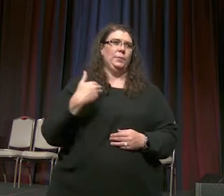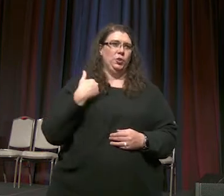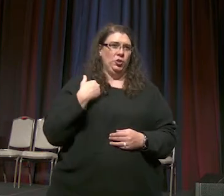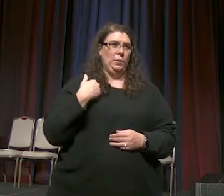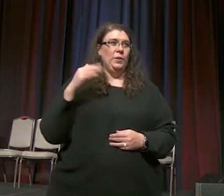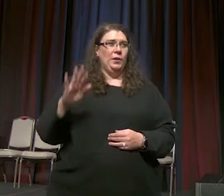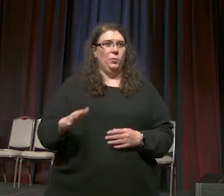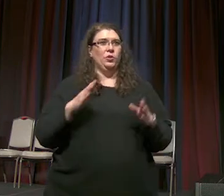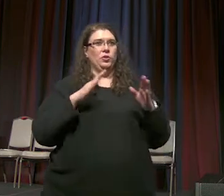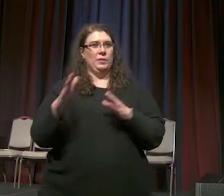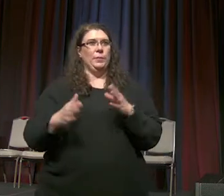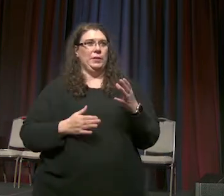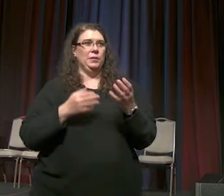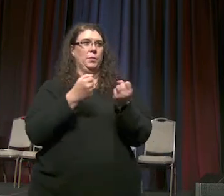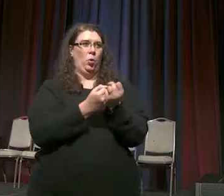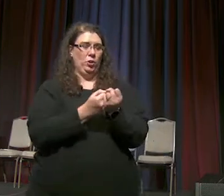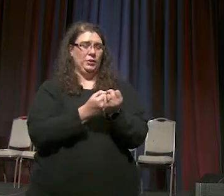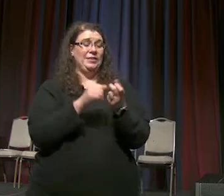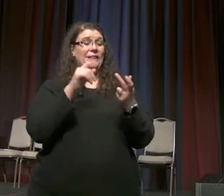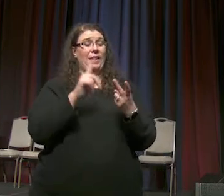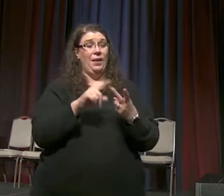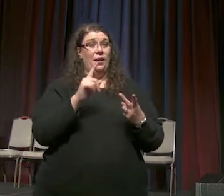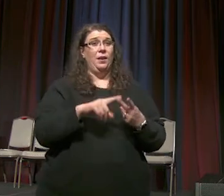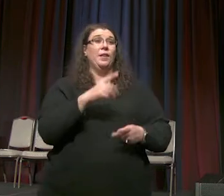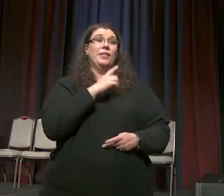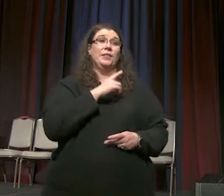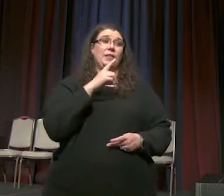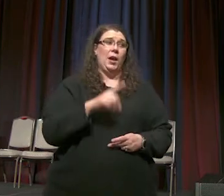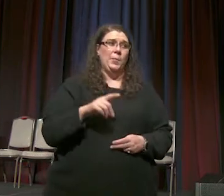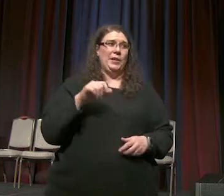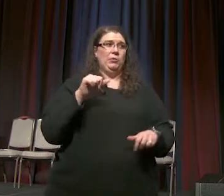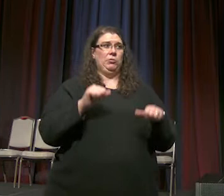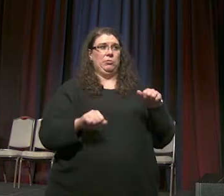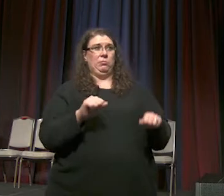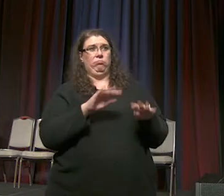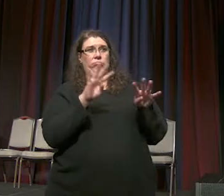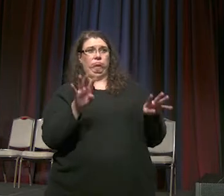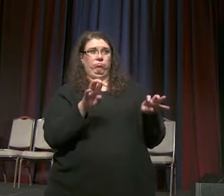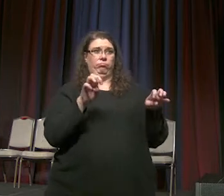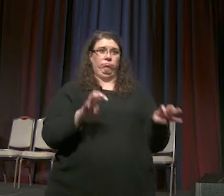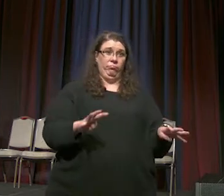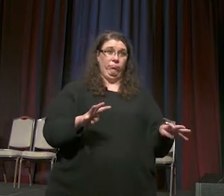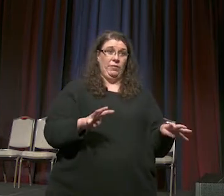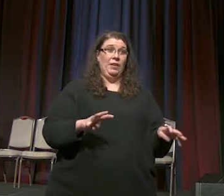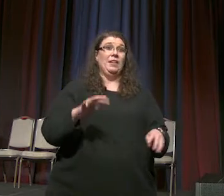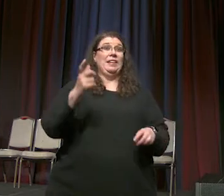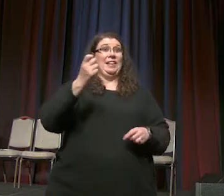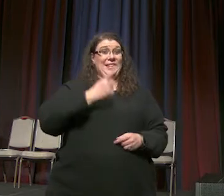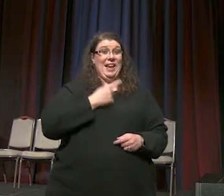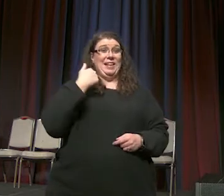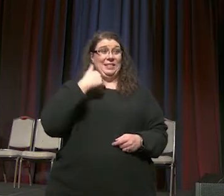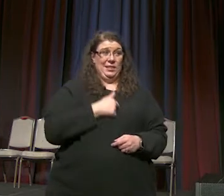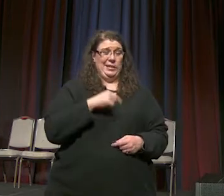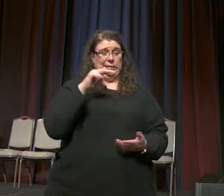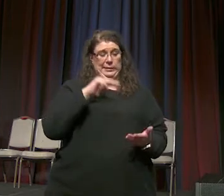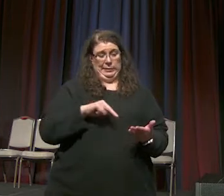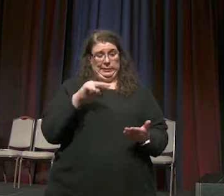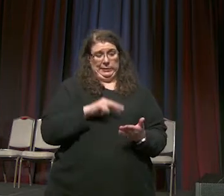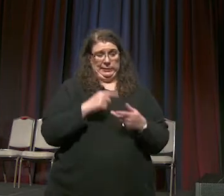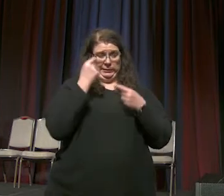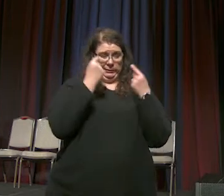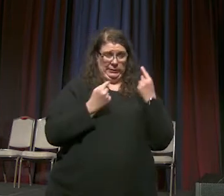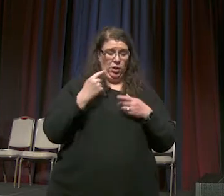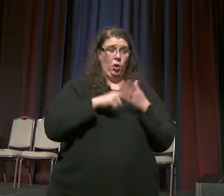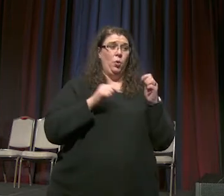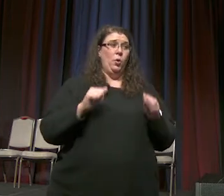plan supports, and the denominational uncertainty does ask us to consider what we can do to make